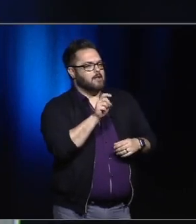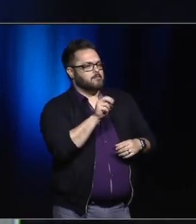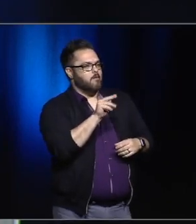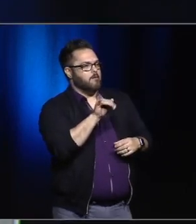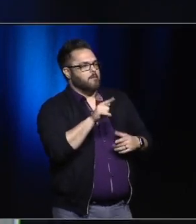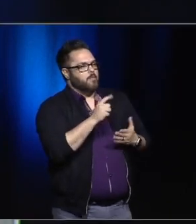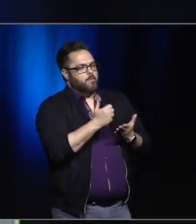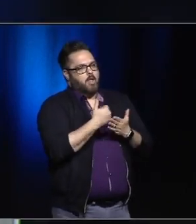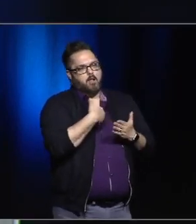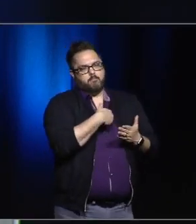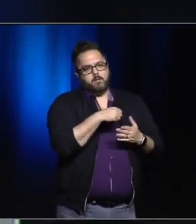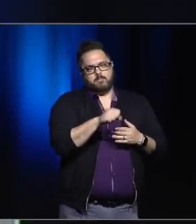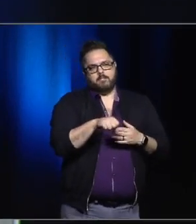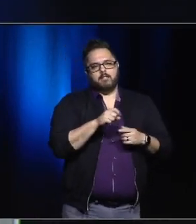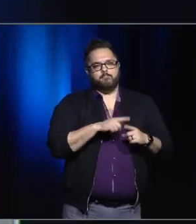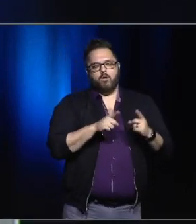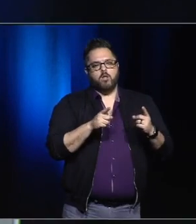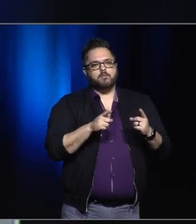useful and valuable.